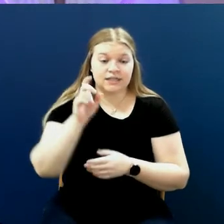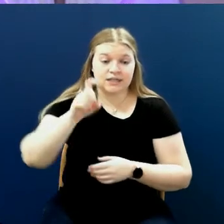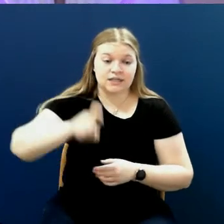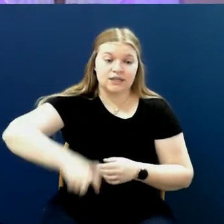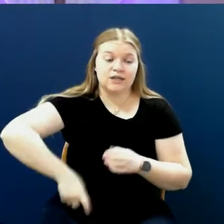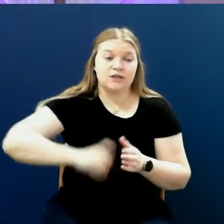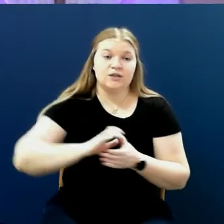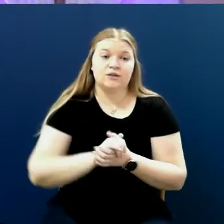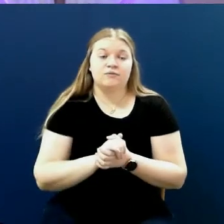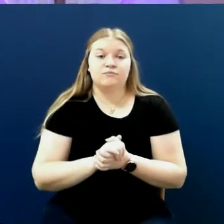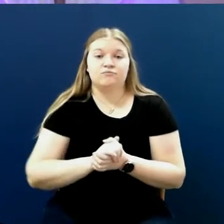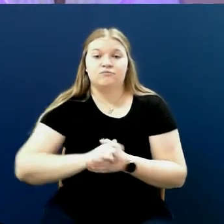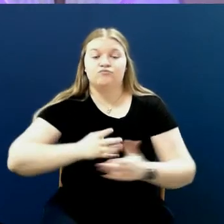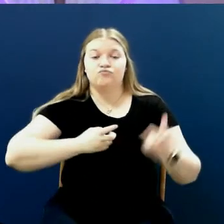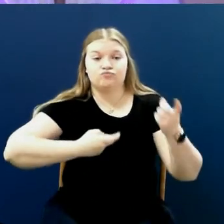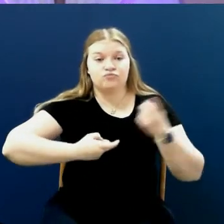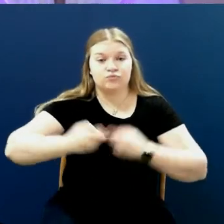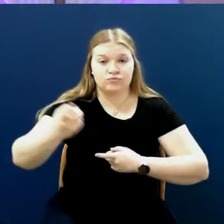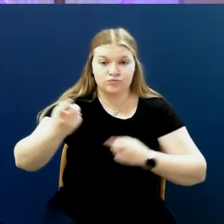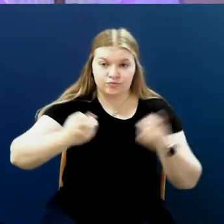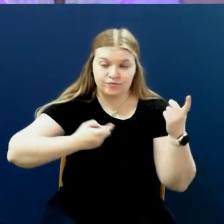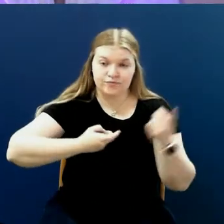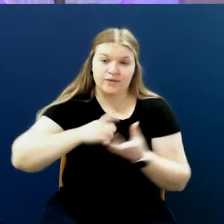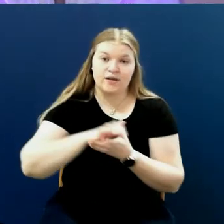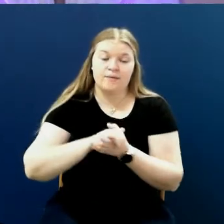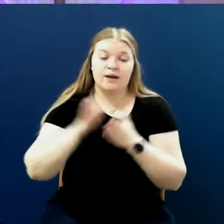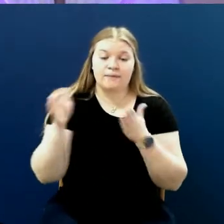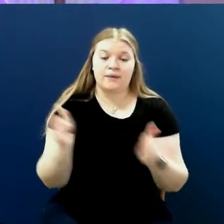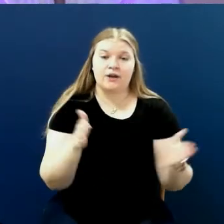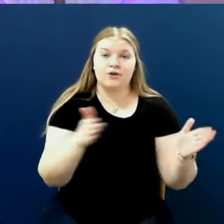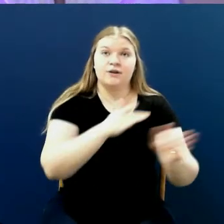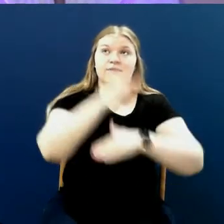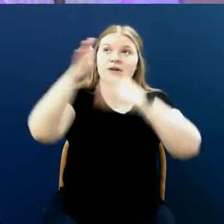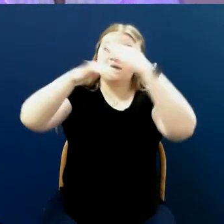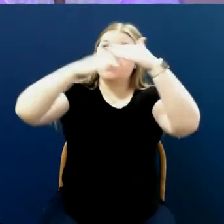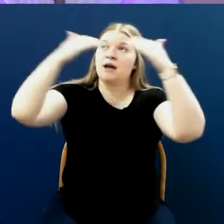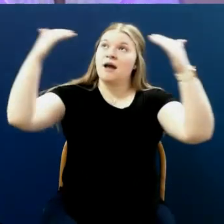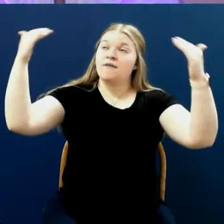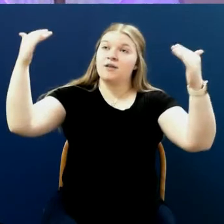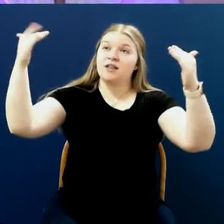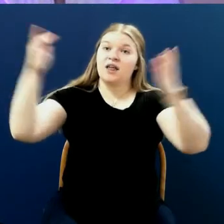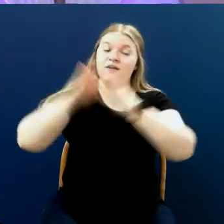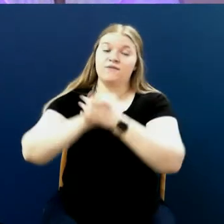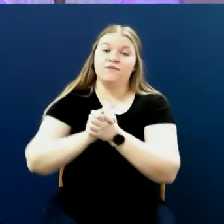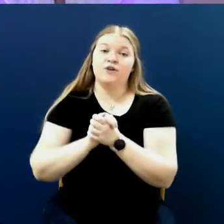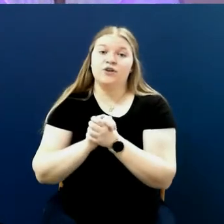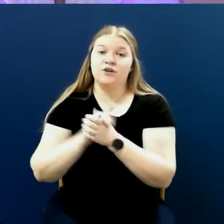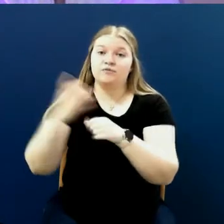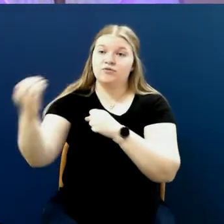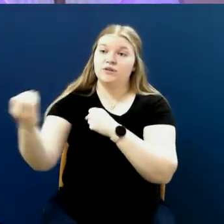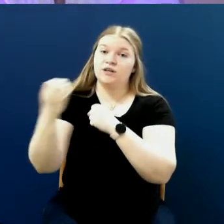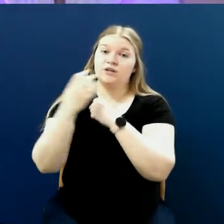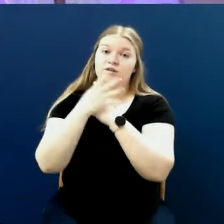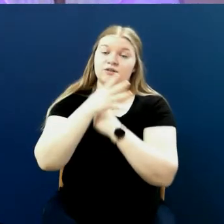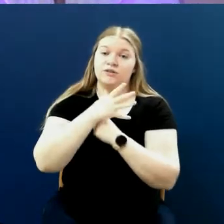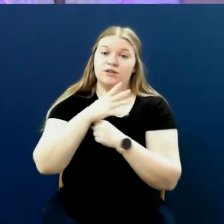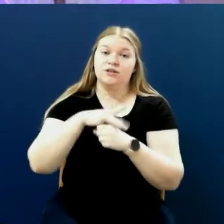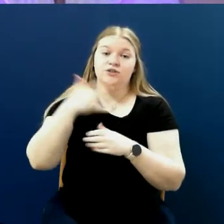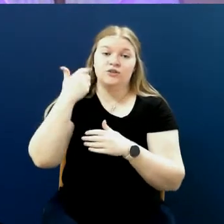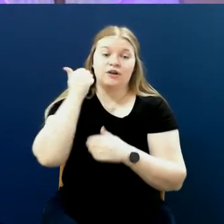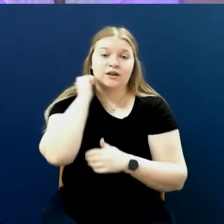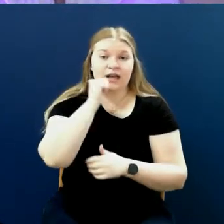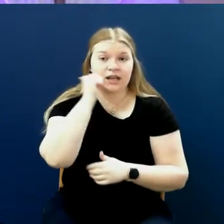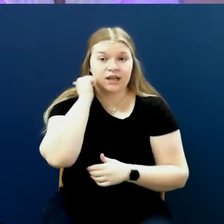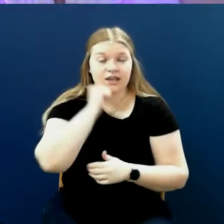by the pattern of heaven, bringing heavenly direction into our daily lives, even